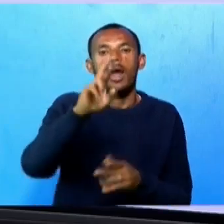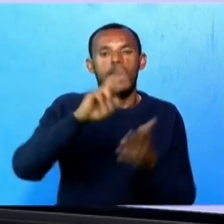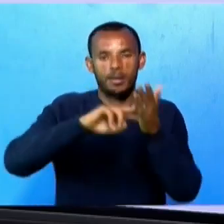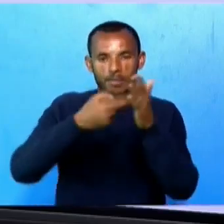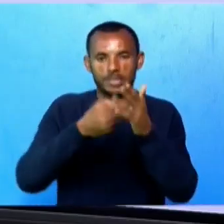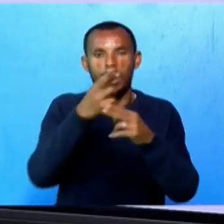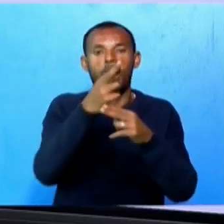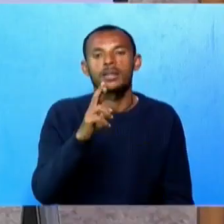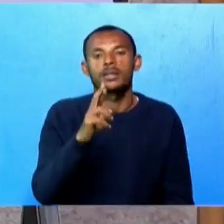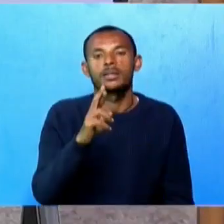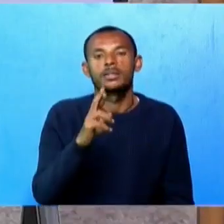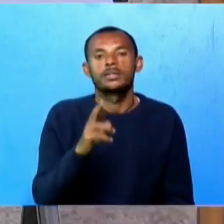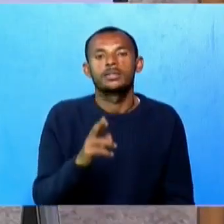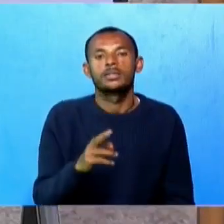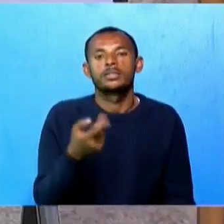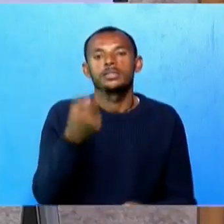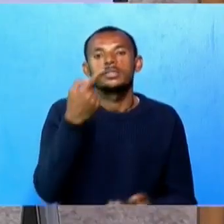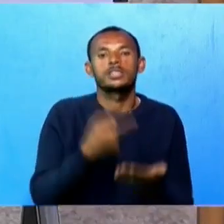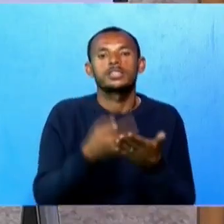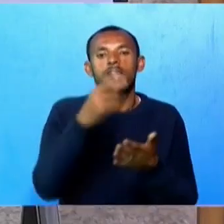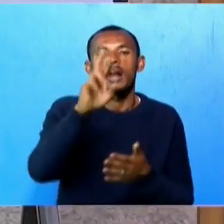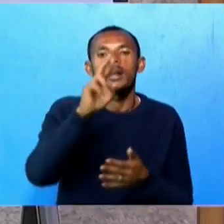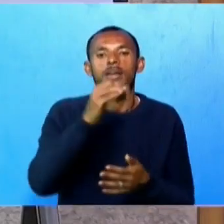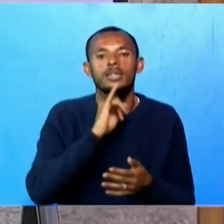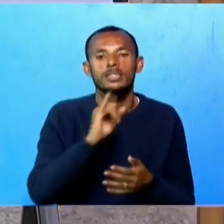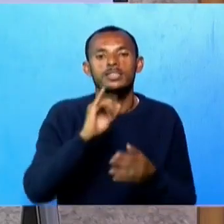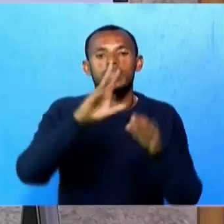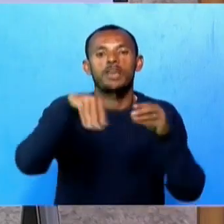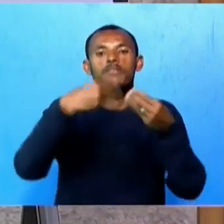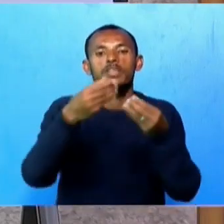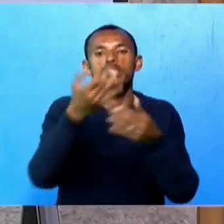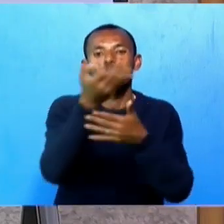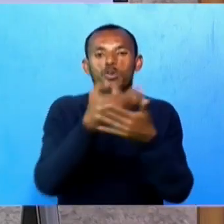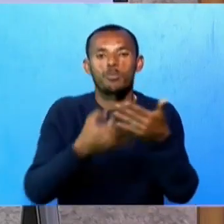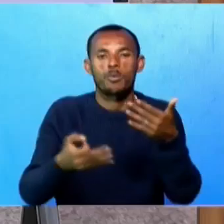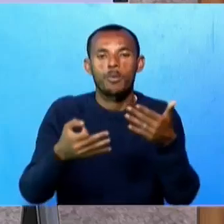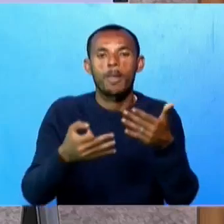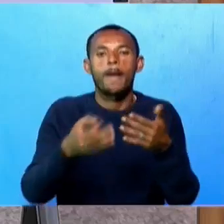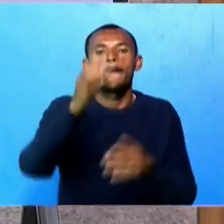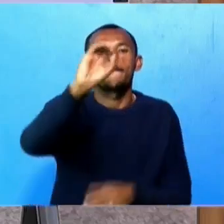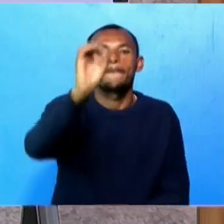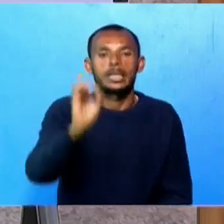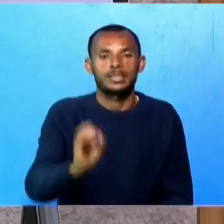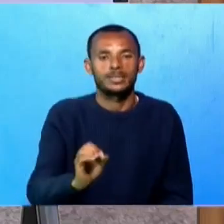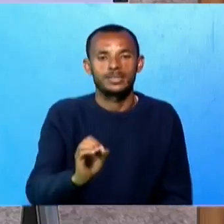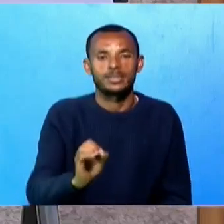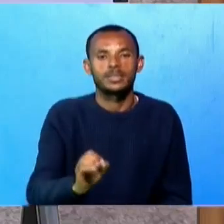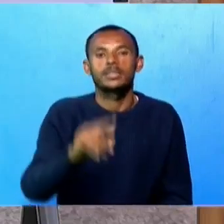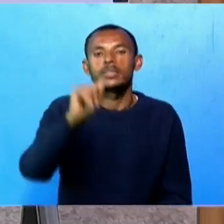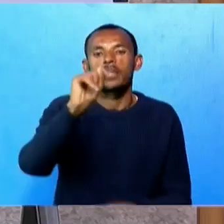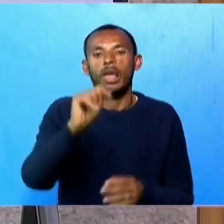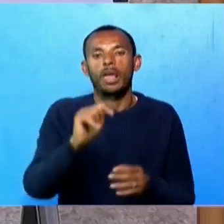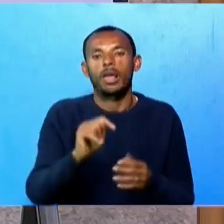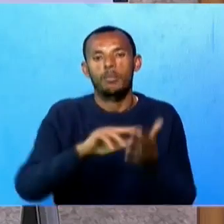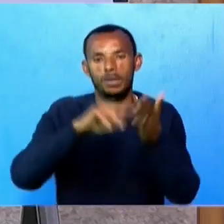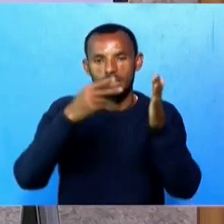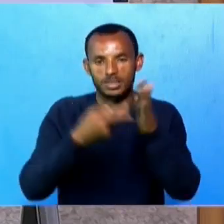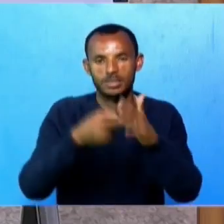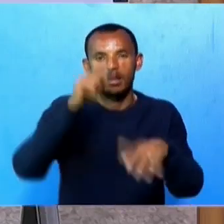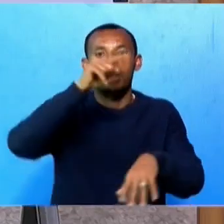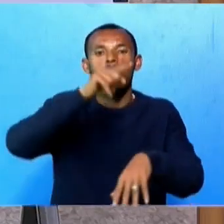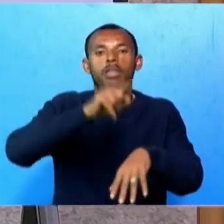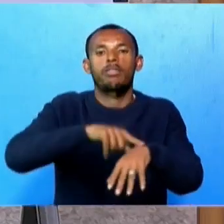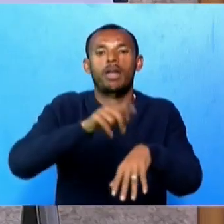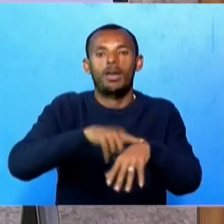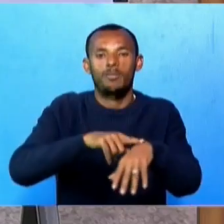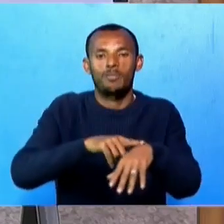the rate. This R is given in the form of percentage, and T refers to the time or